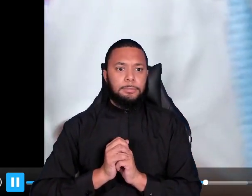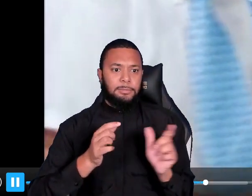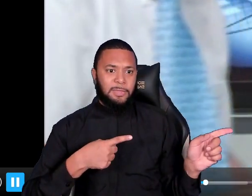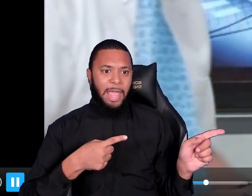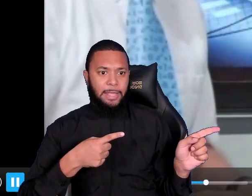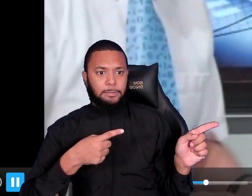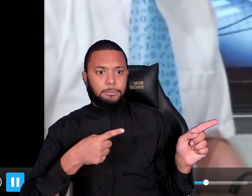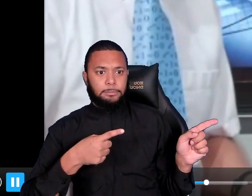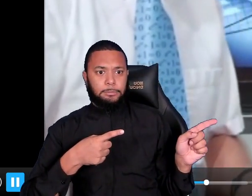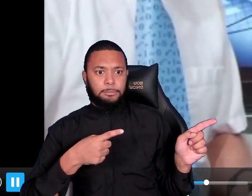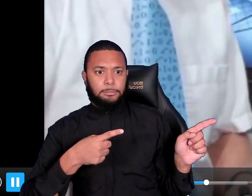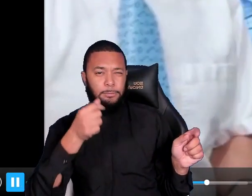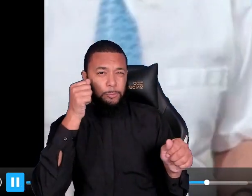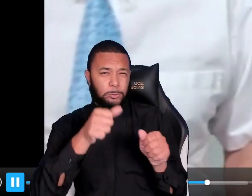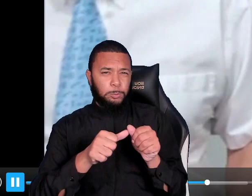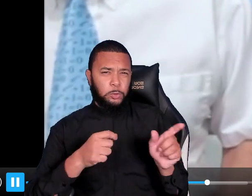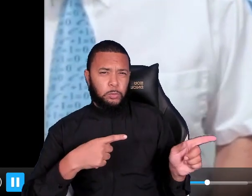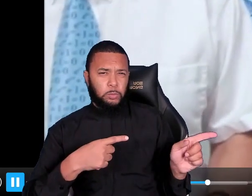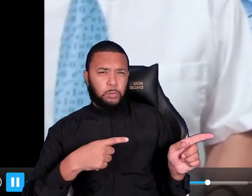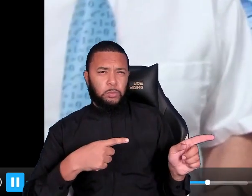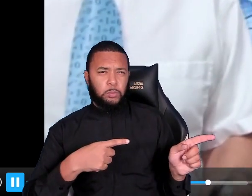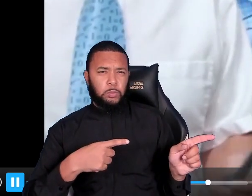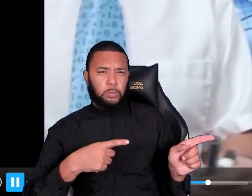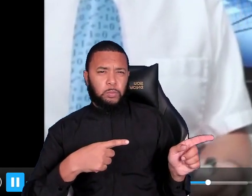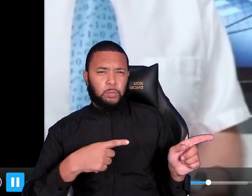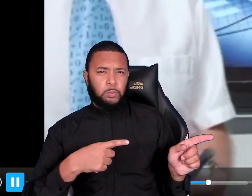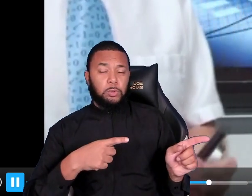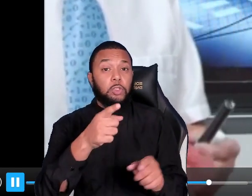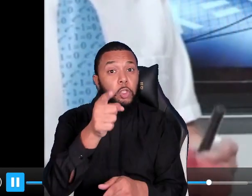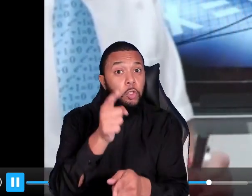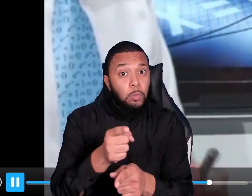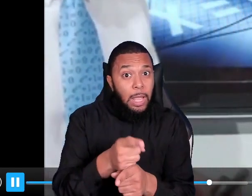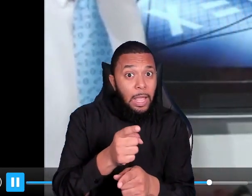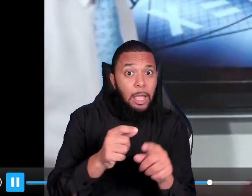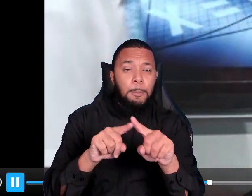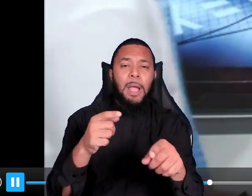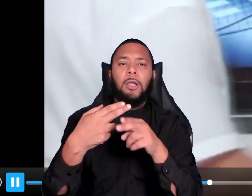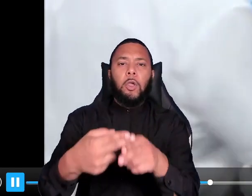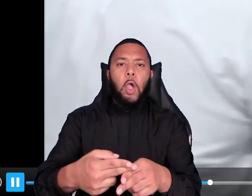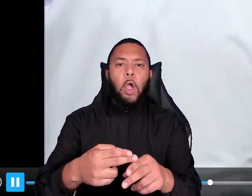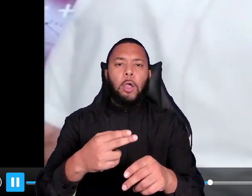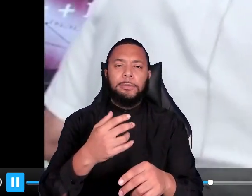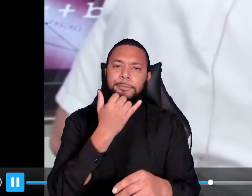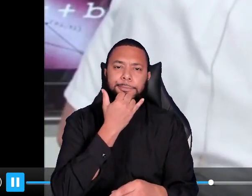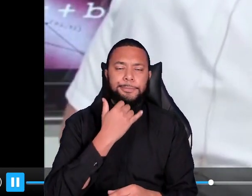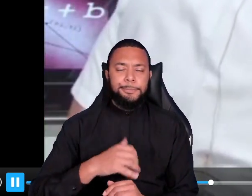that thing. Remember that? Okay. So you did the right thing, you just didn't call it the right thing.